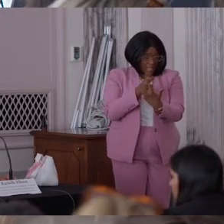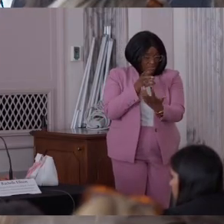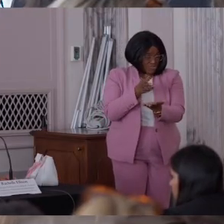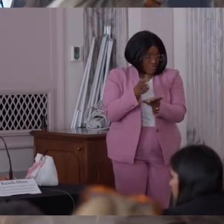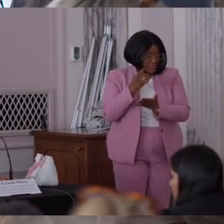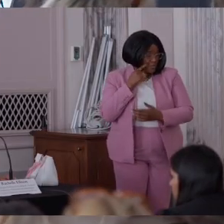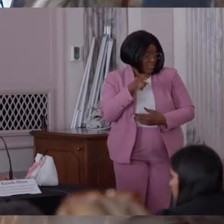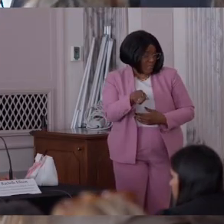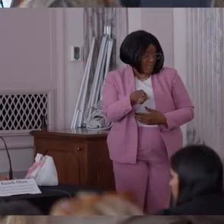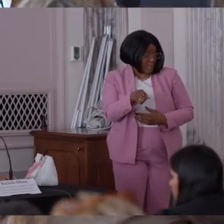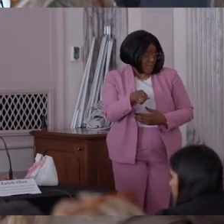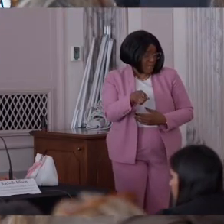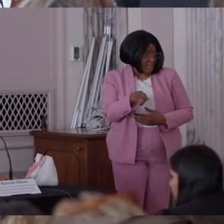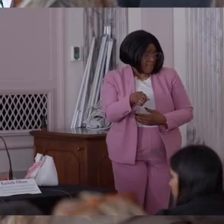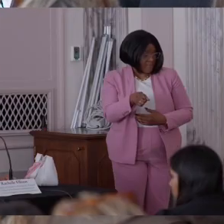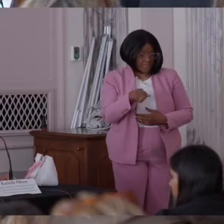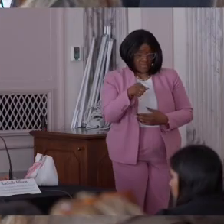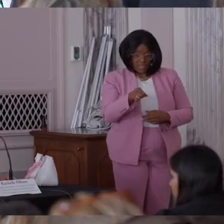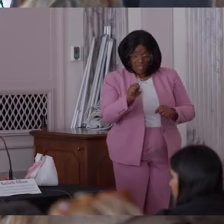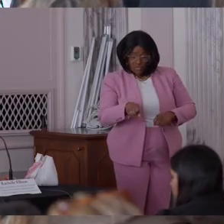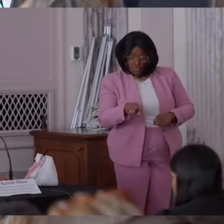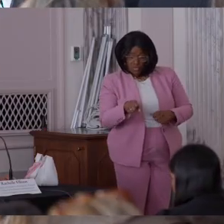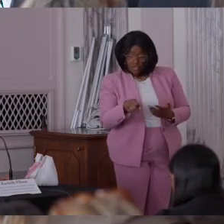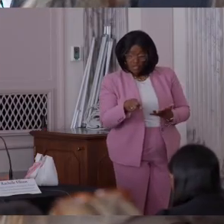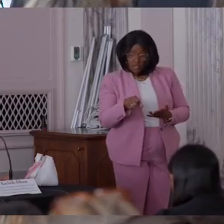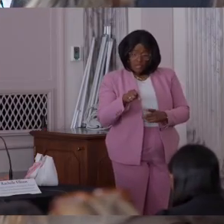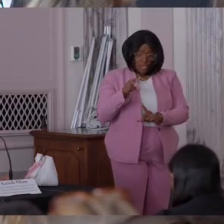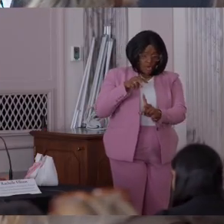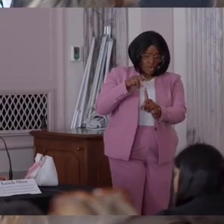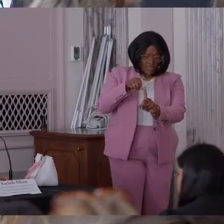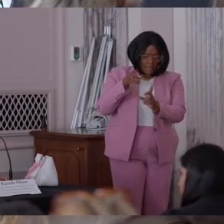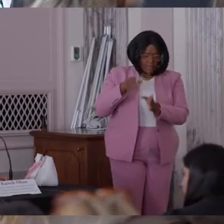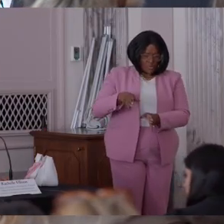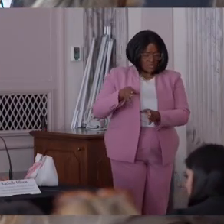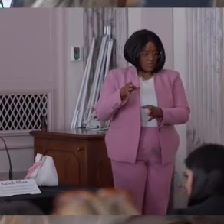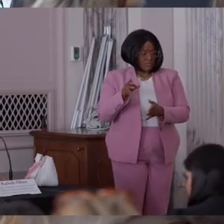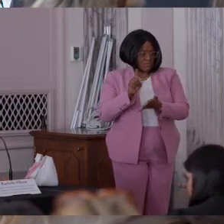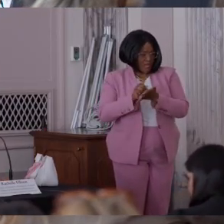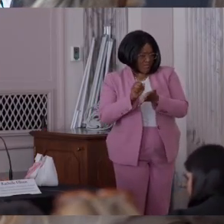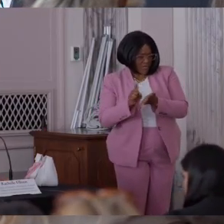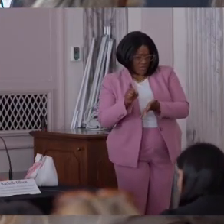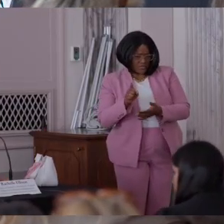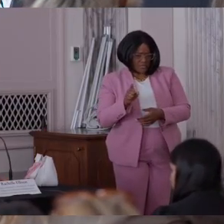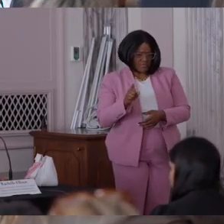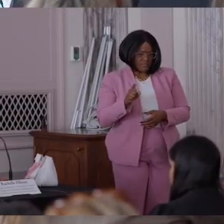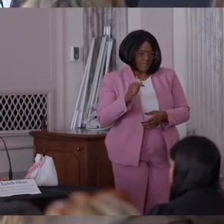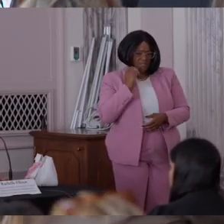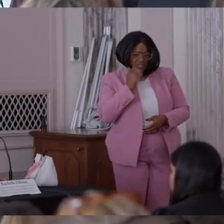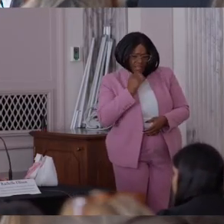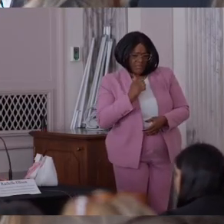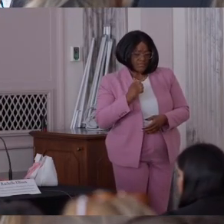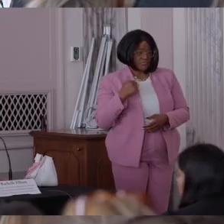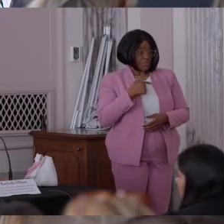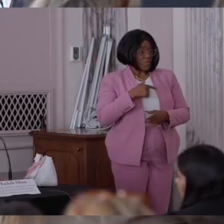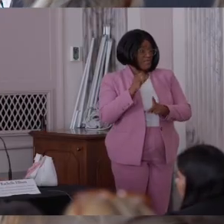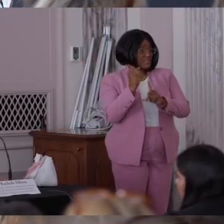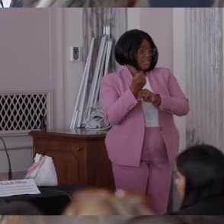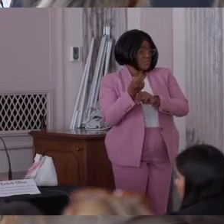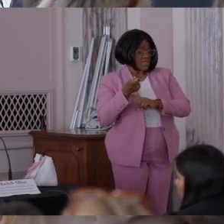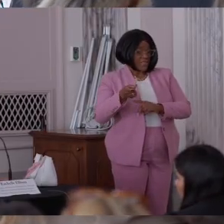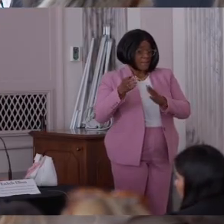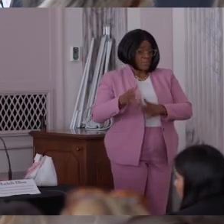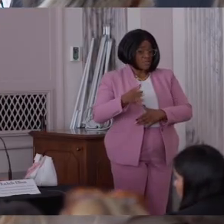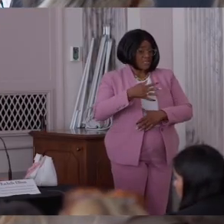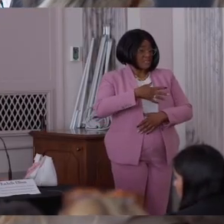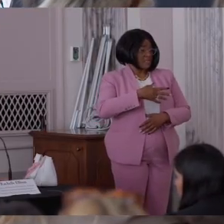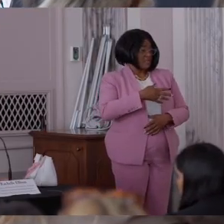at Bridgeway, we have service teams. They could visit the person every day of the week. We've had situations where somebody coming out of a